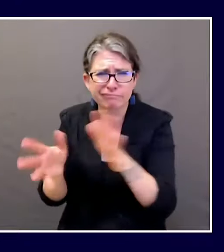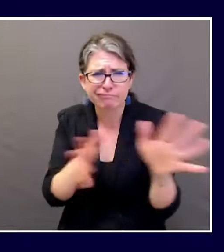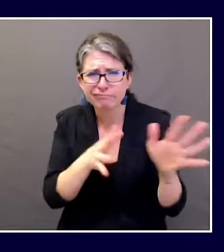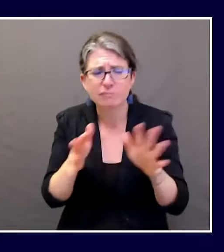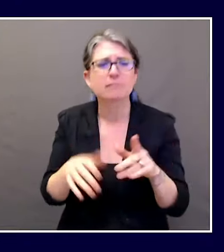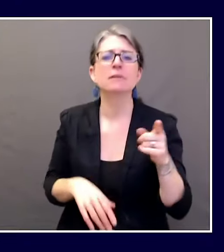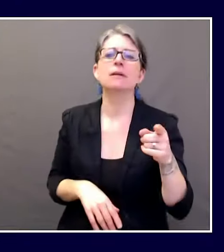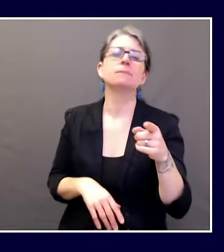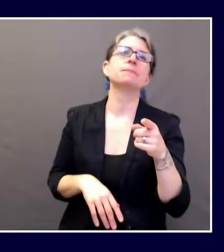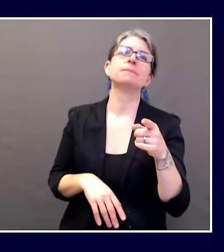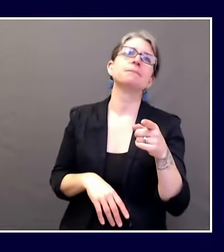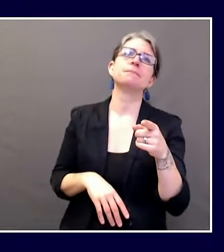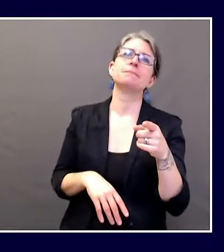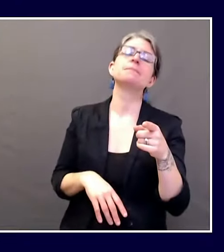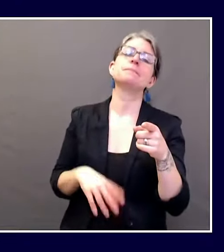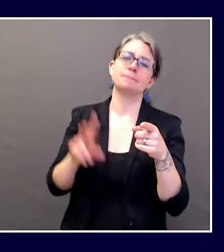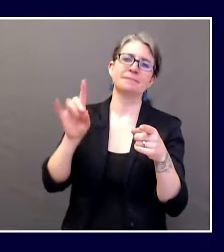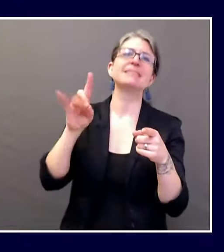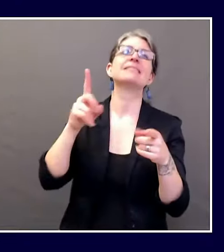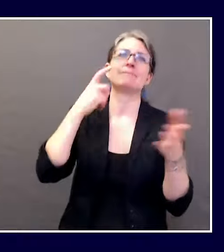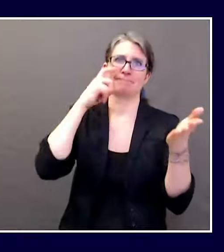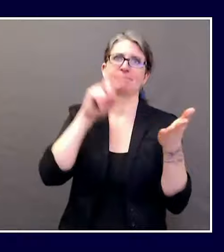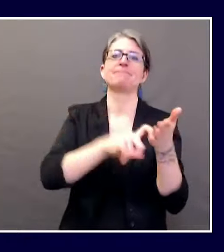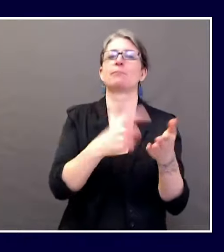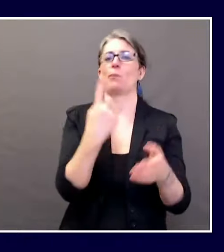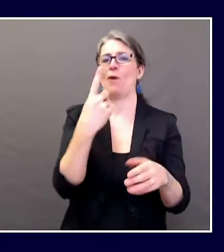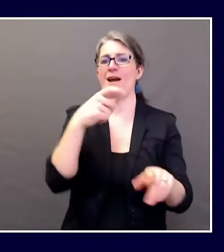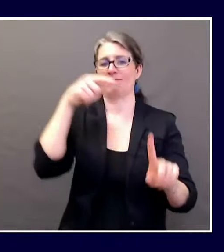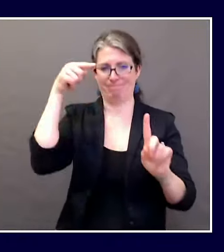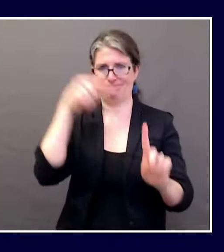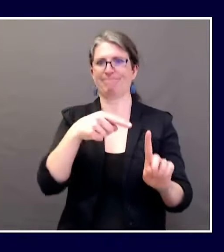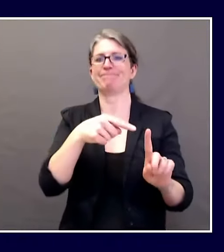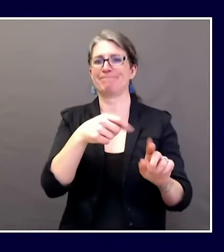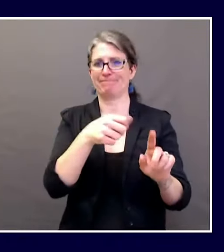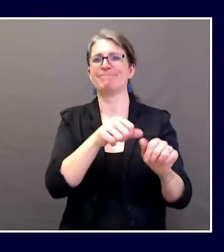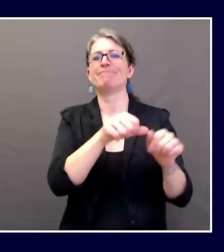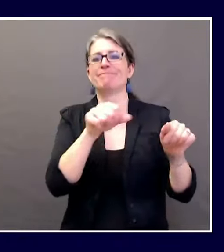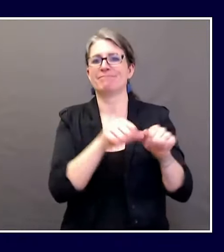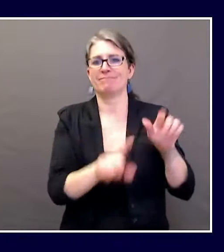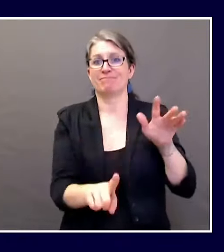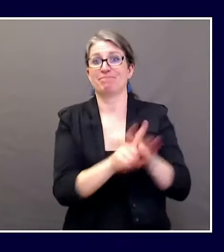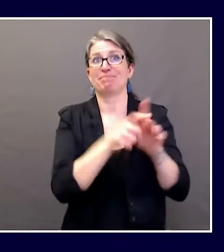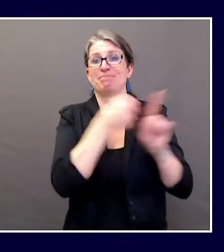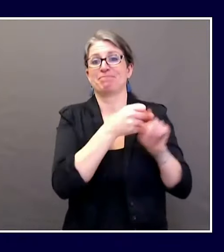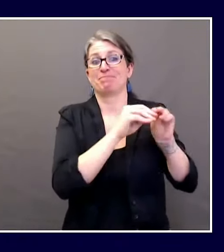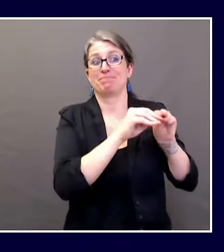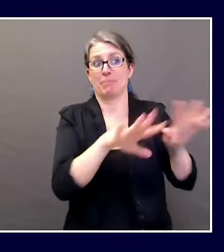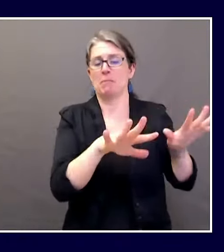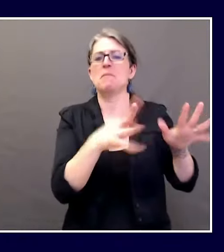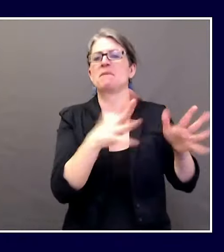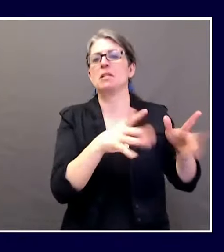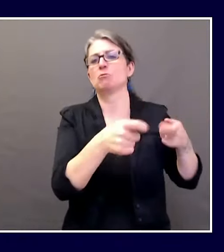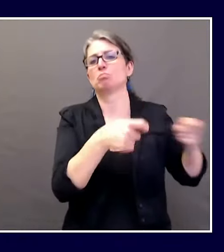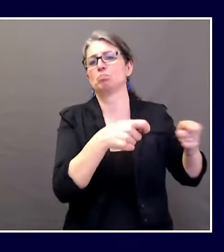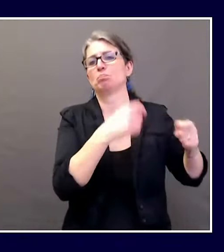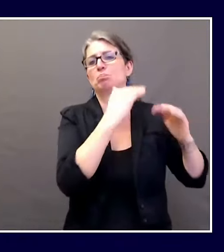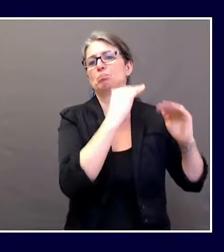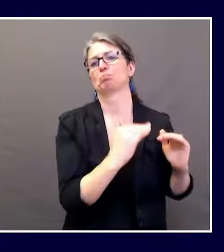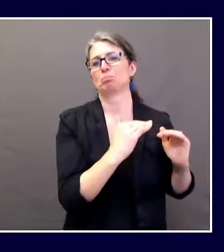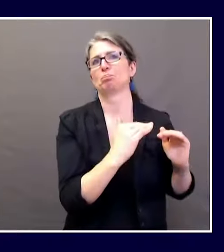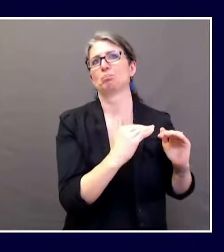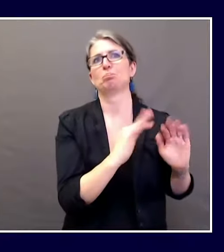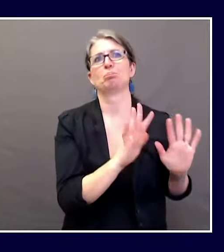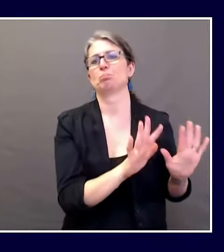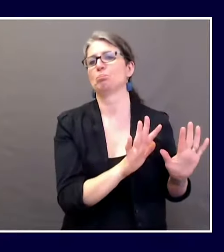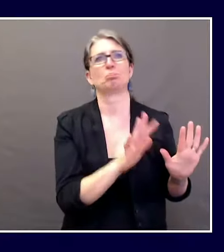transmission. Thankfully, the situation in Piscataquis County has stabilized. We are not seeing the significant growth in cases that we